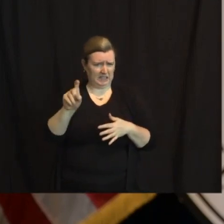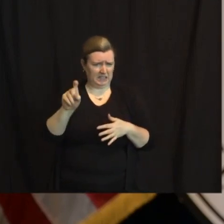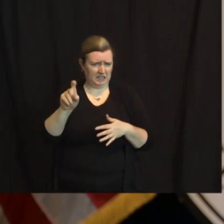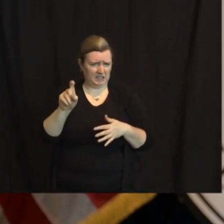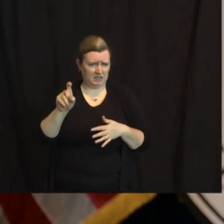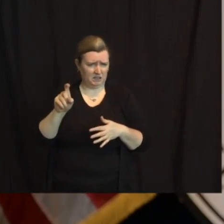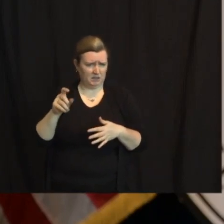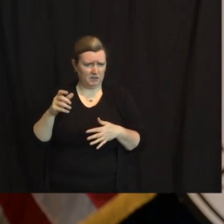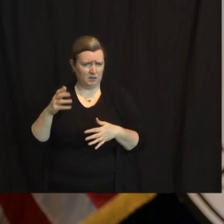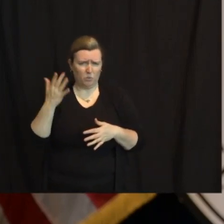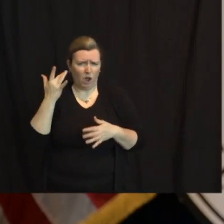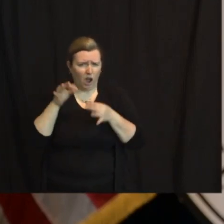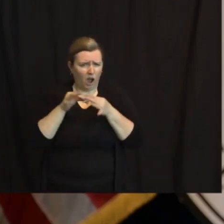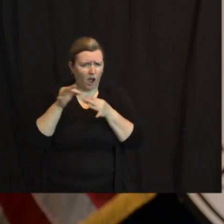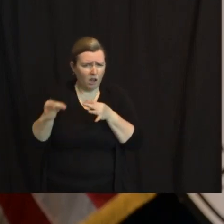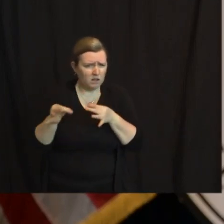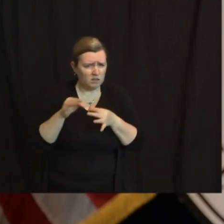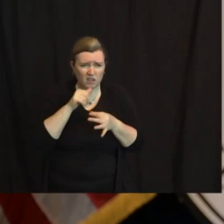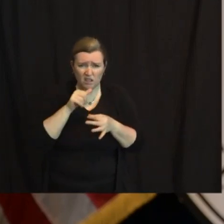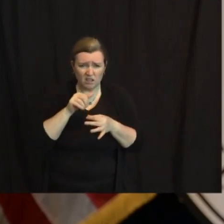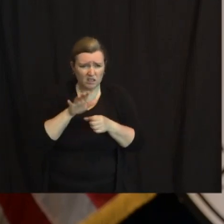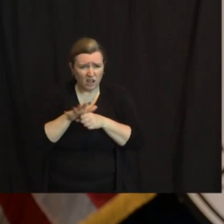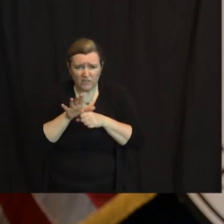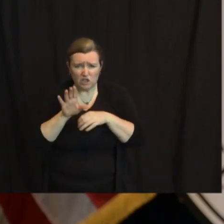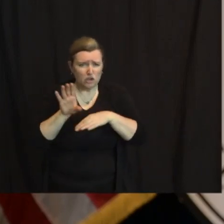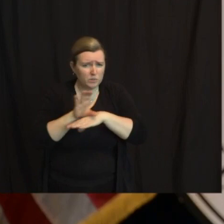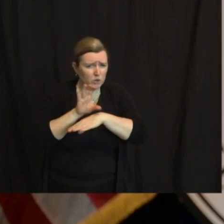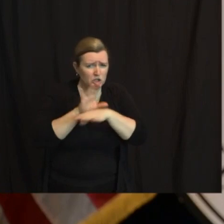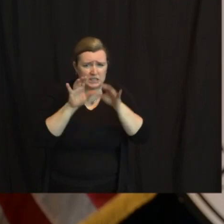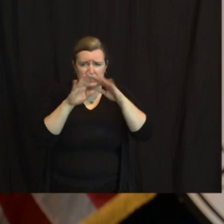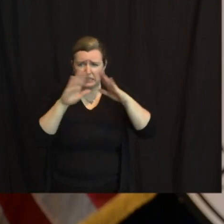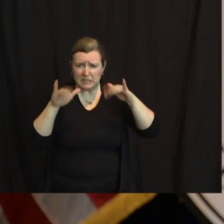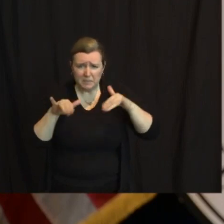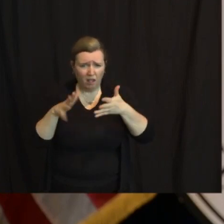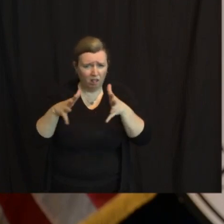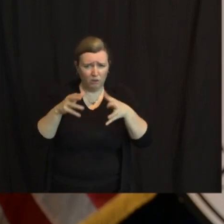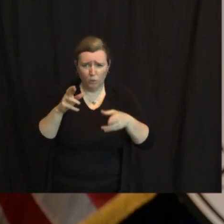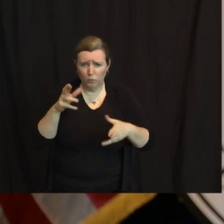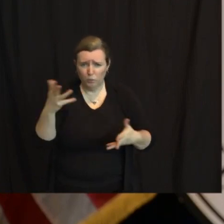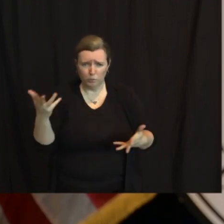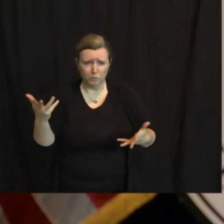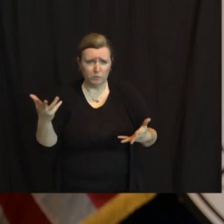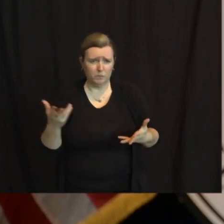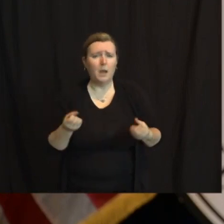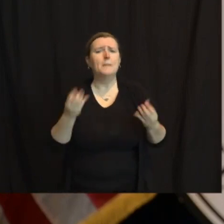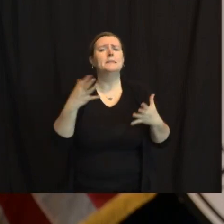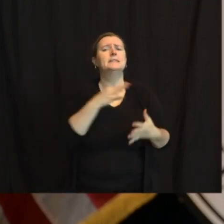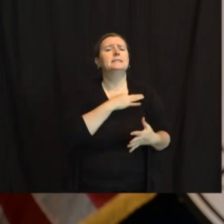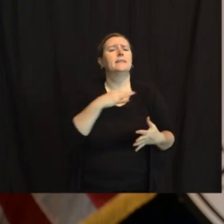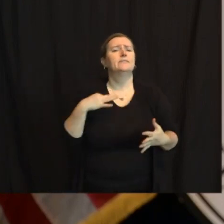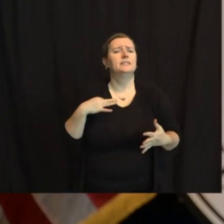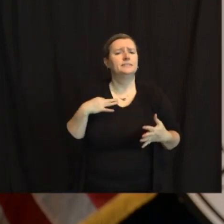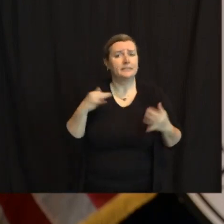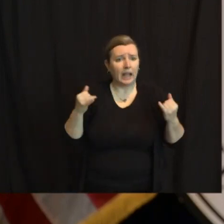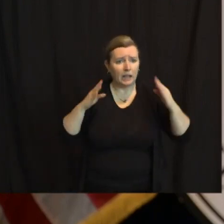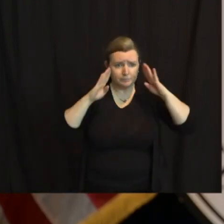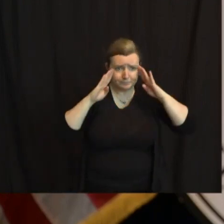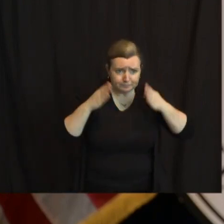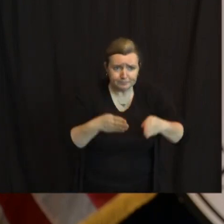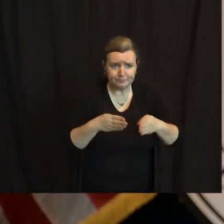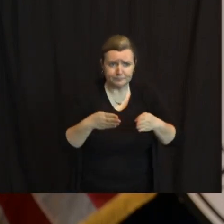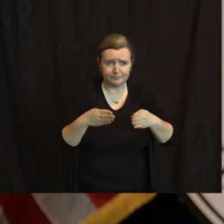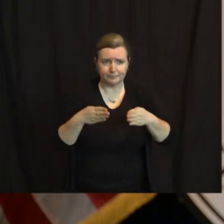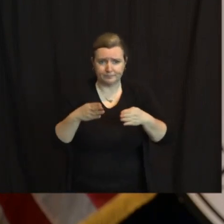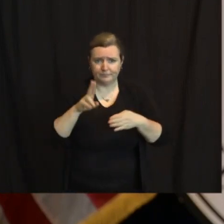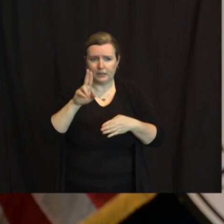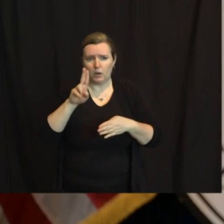there? Curious also, how many staffers are working on unemployment insurance claims right now? How many are working maybe